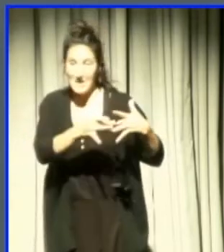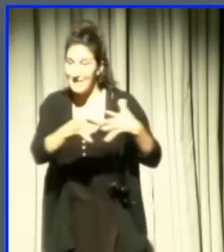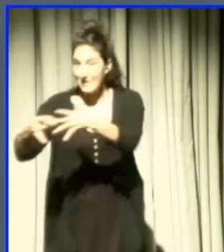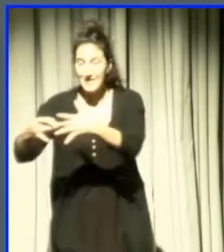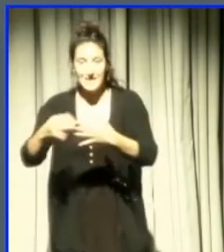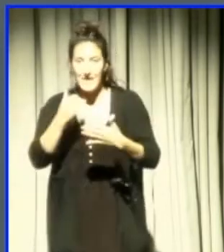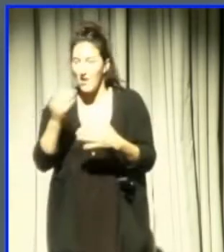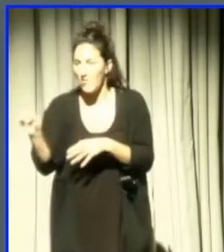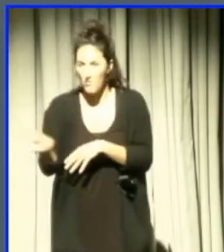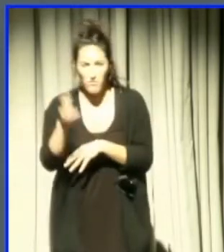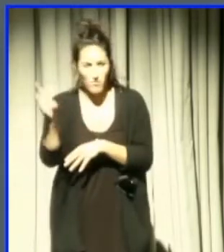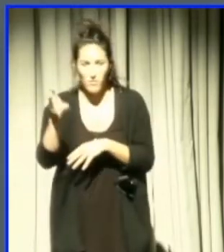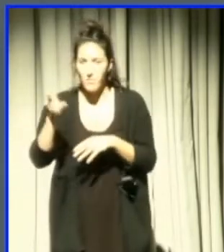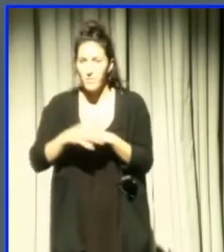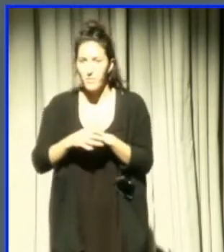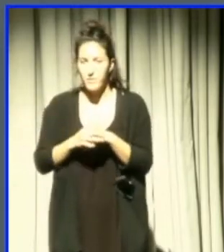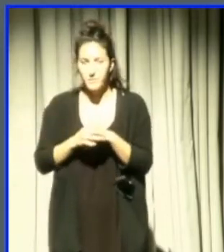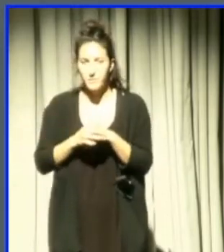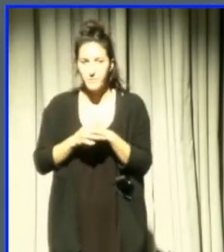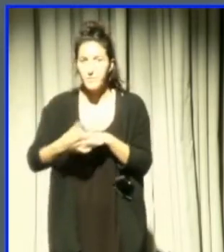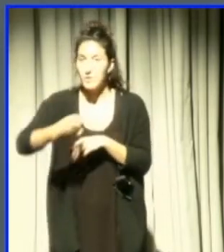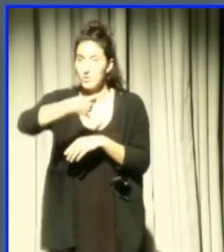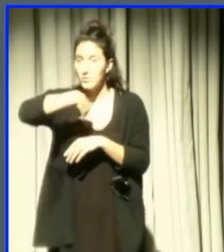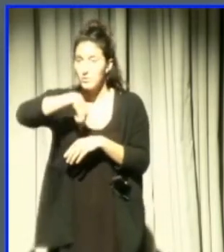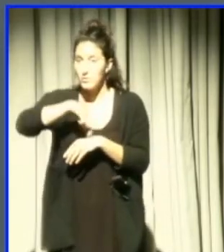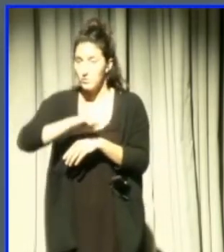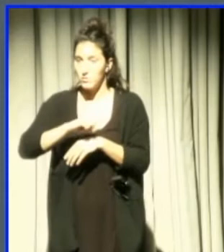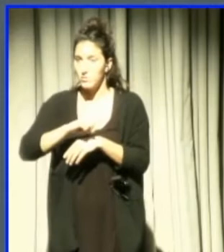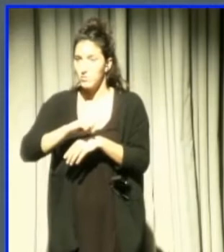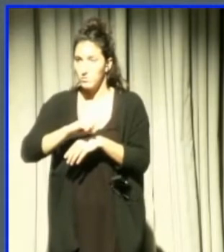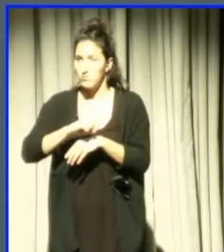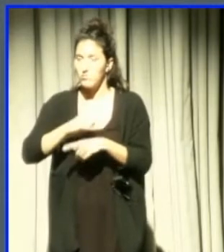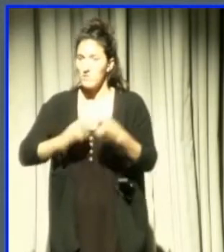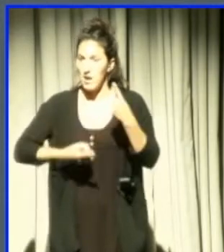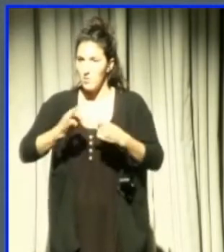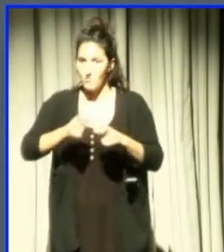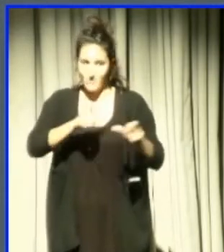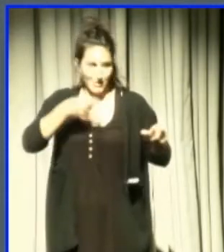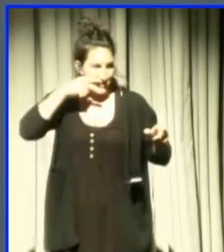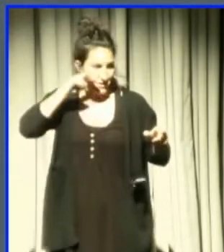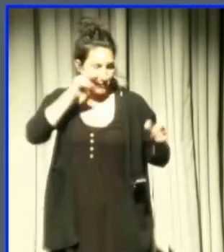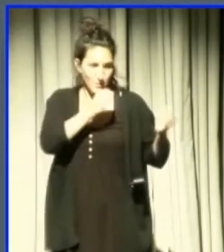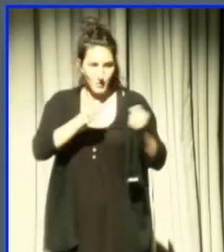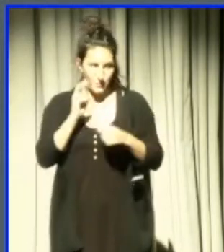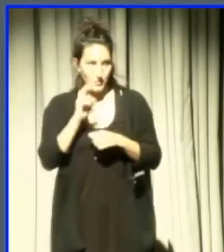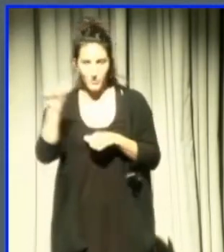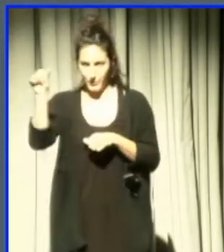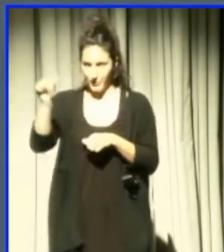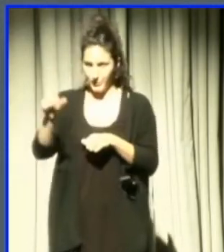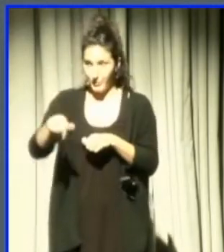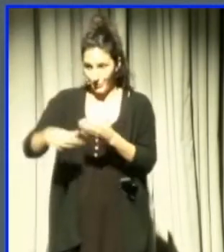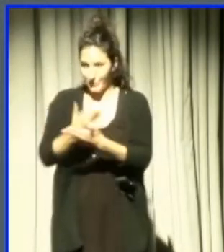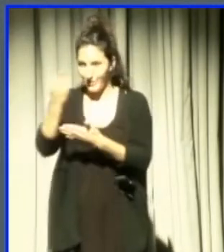super talented trend specialists in this conference. But what we wanted to bring into this space is something that